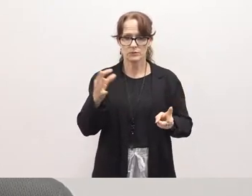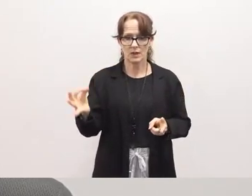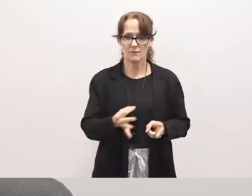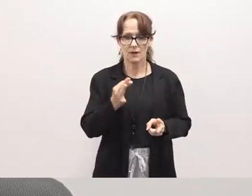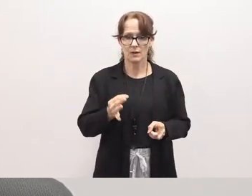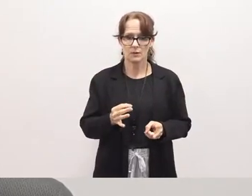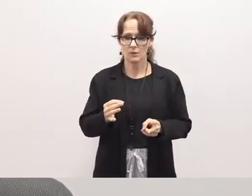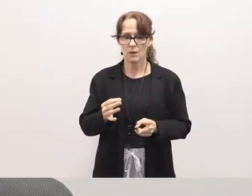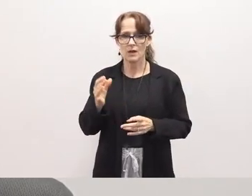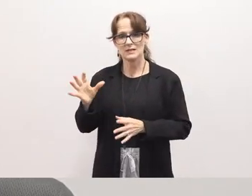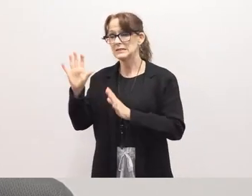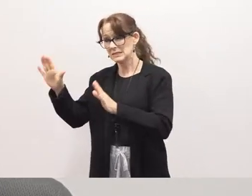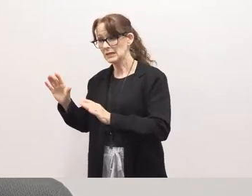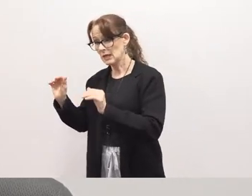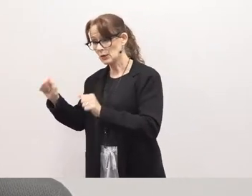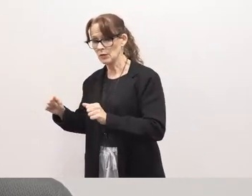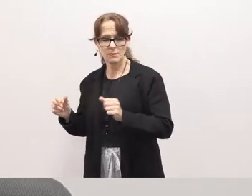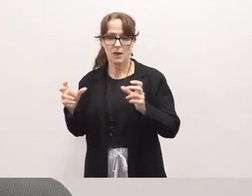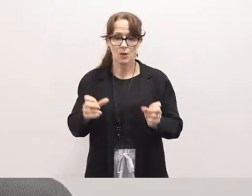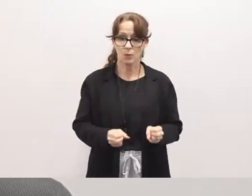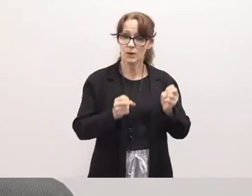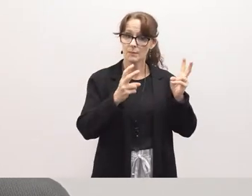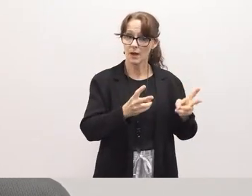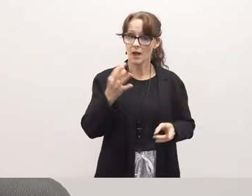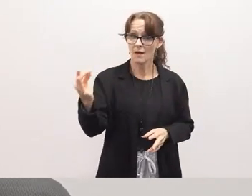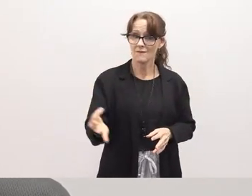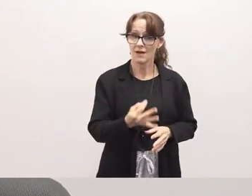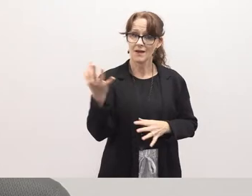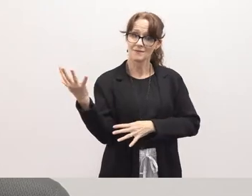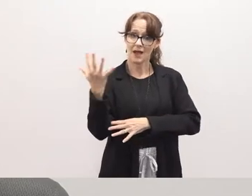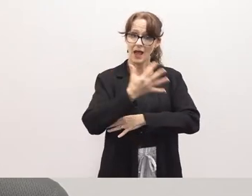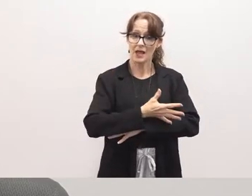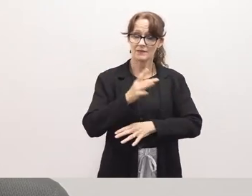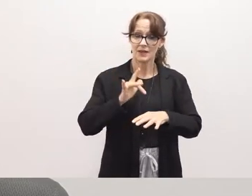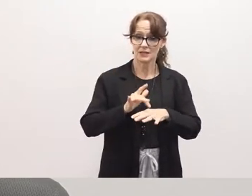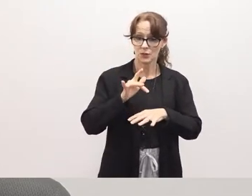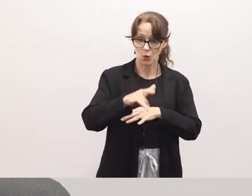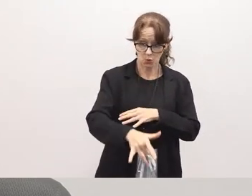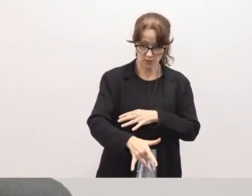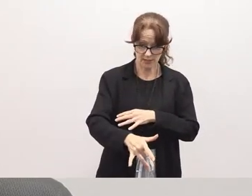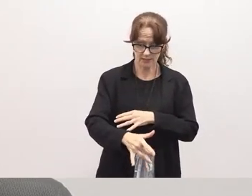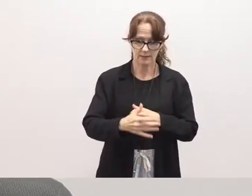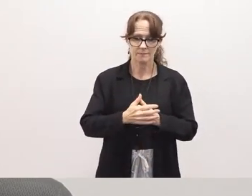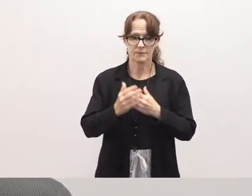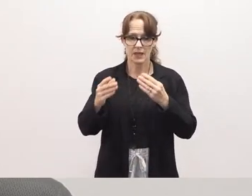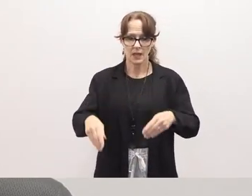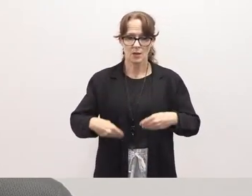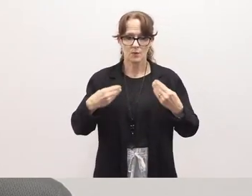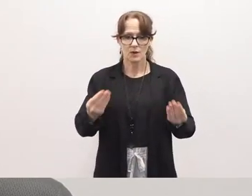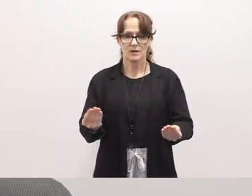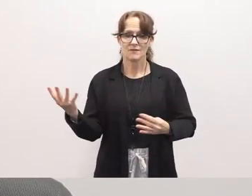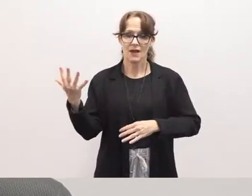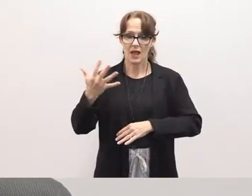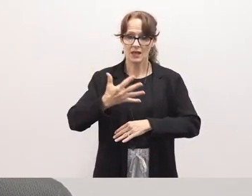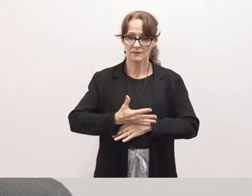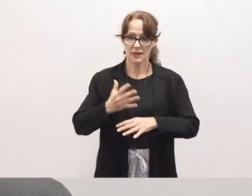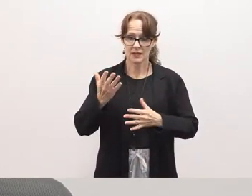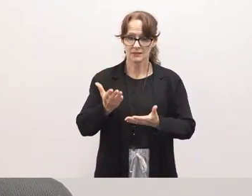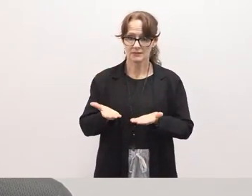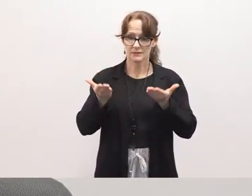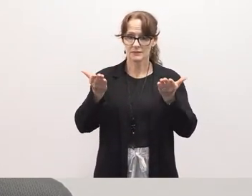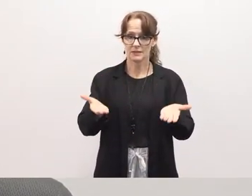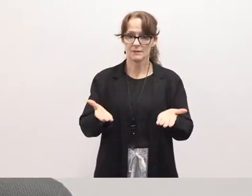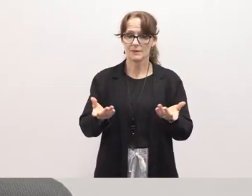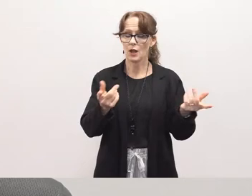we wanted to. We post on Friday afternoon. So we actually post 5 days in advance and provide materials 5 days in advance. It also can